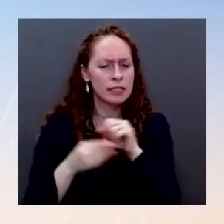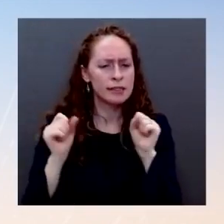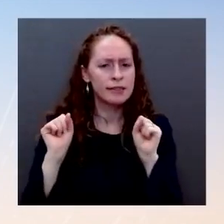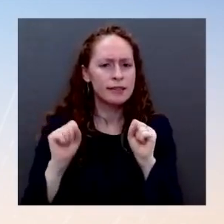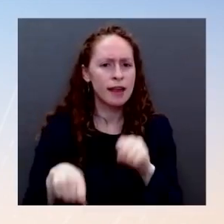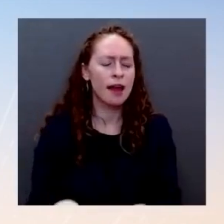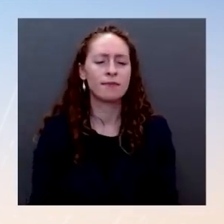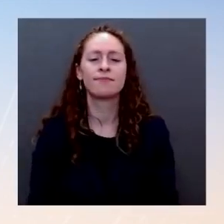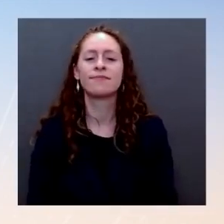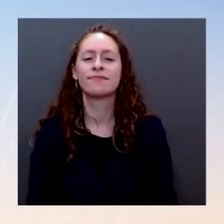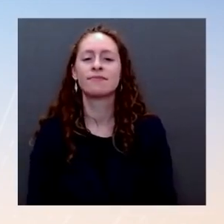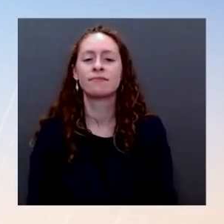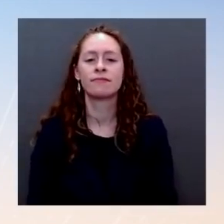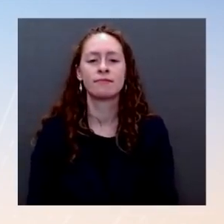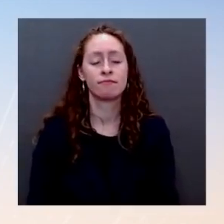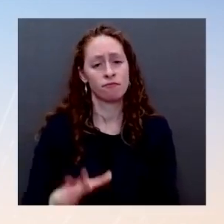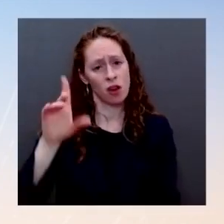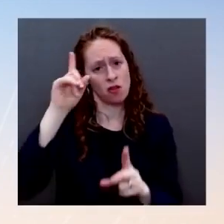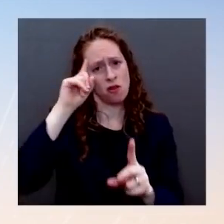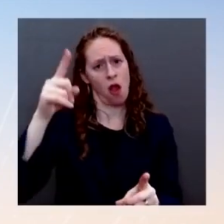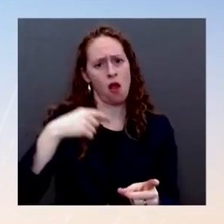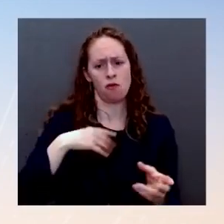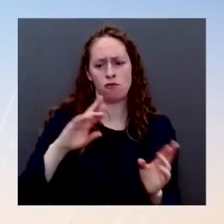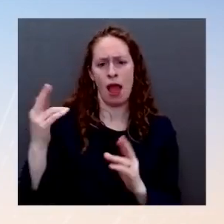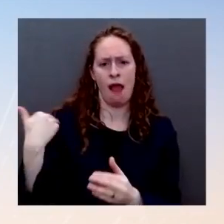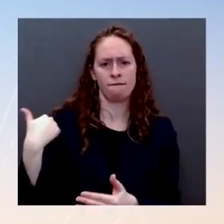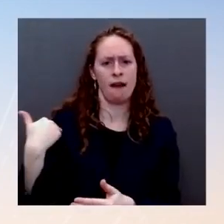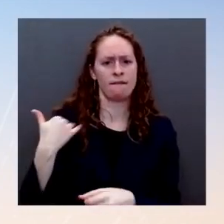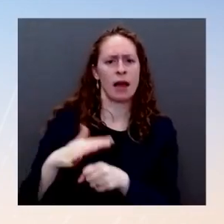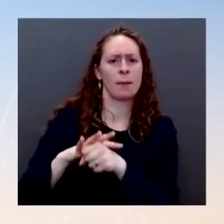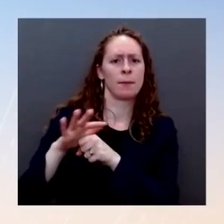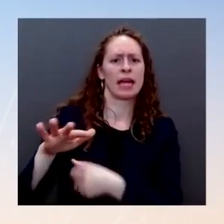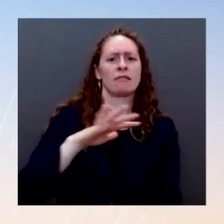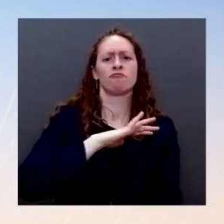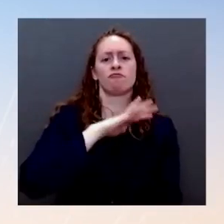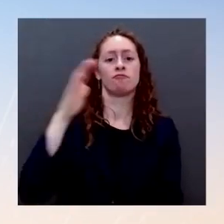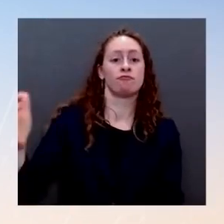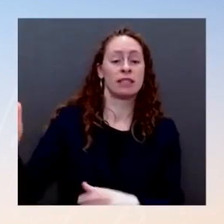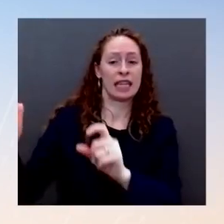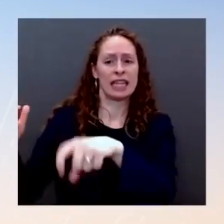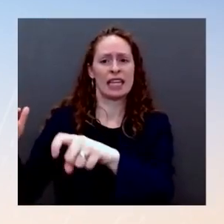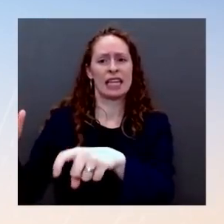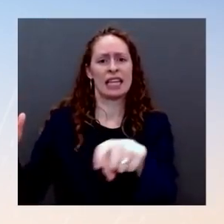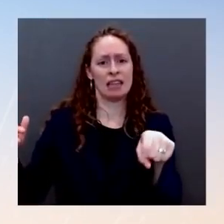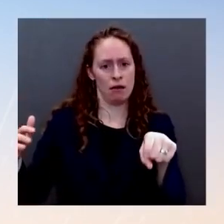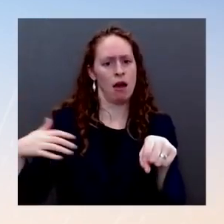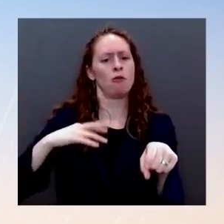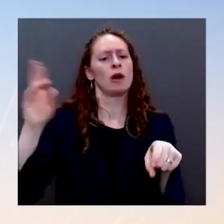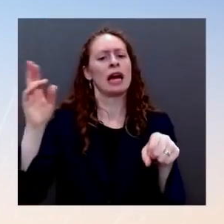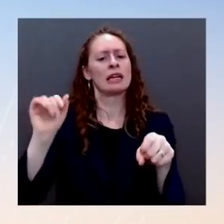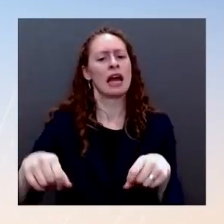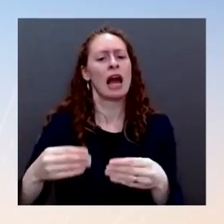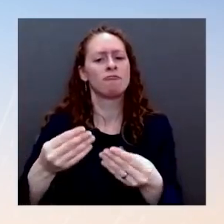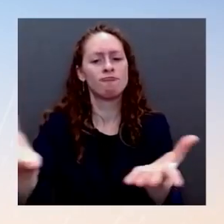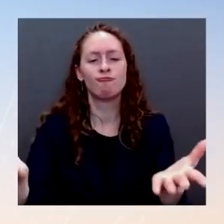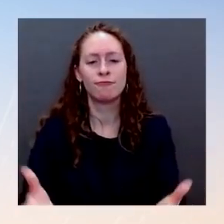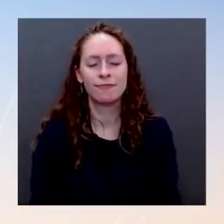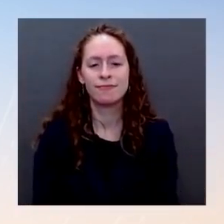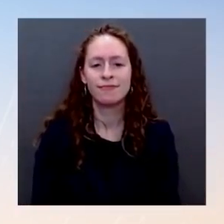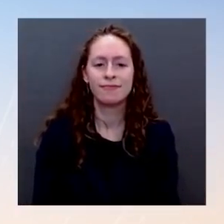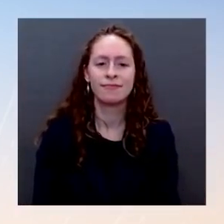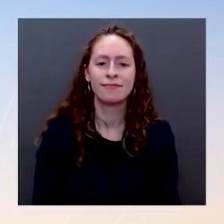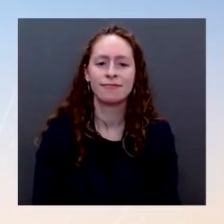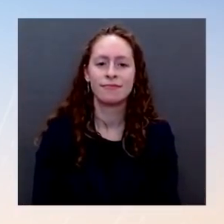concerns. Go ahead. Oh, go ahead. Go ahead. Thank you. Sorry, I just jumped around there. It was a confusing pen point. Go